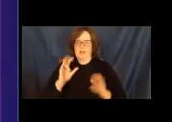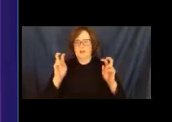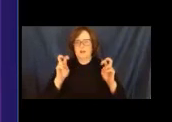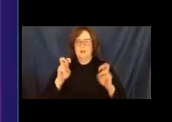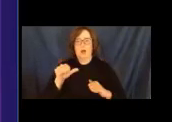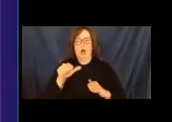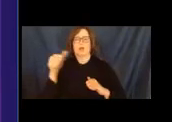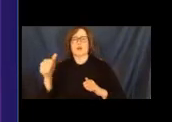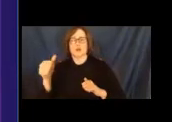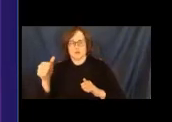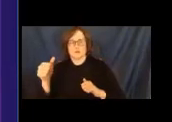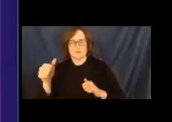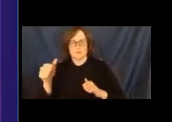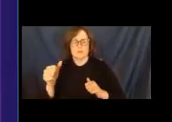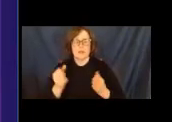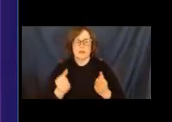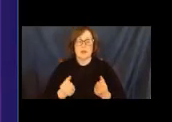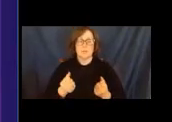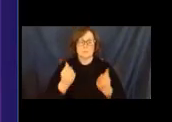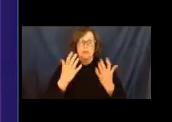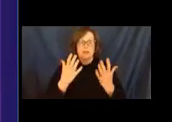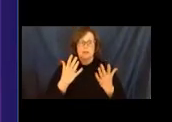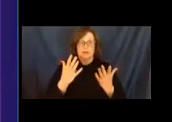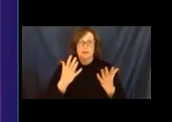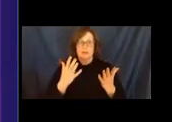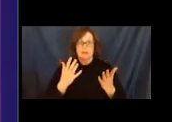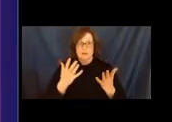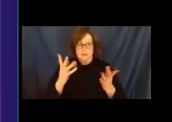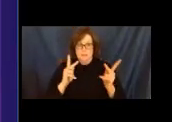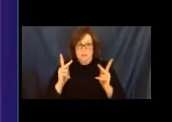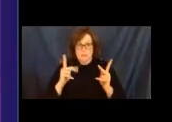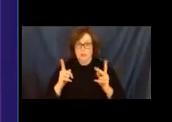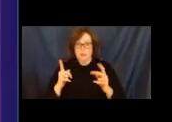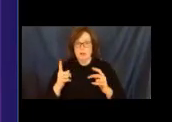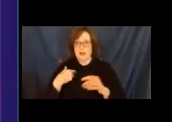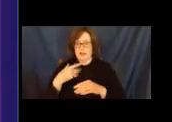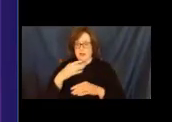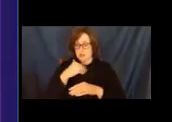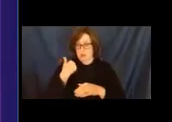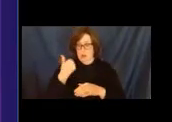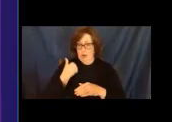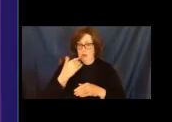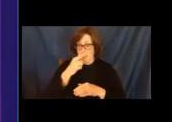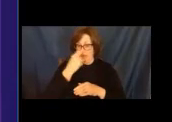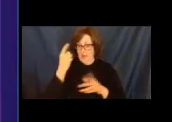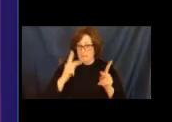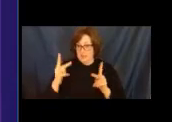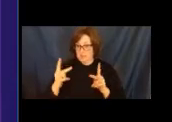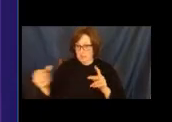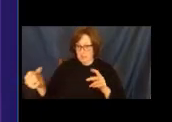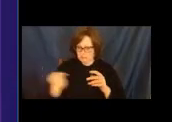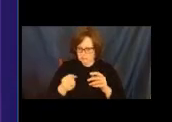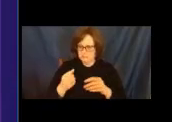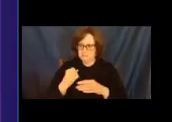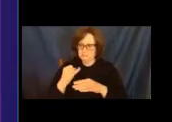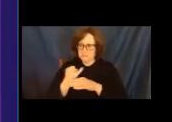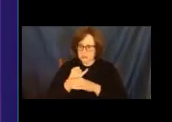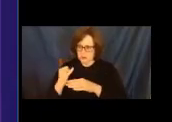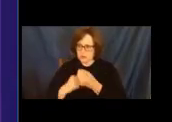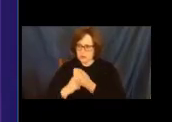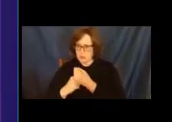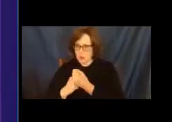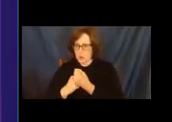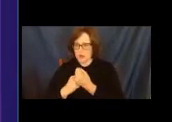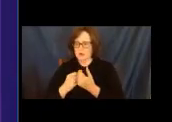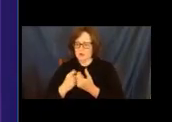Editors took many non-Black interns under their wing, and they were given numerous opportunities to rise up in the press. Black interns, on the other